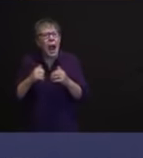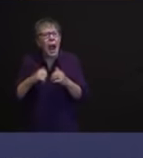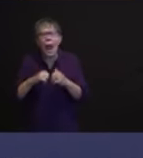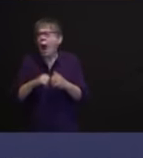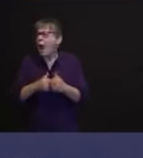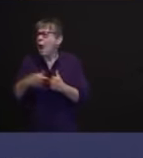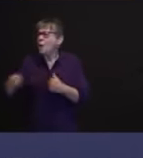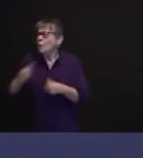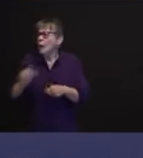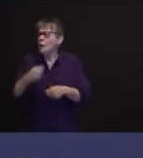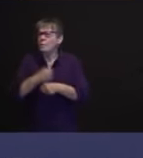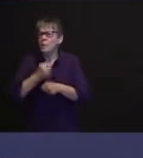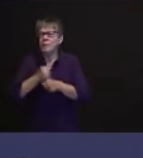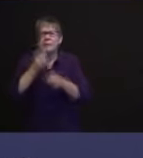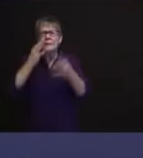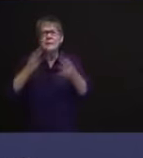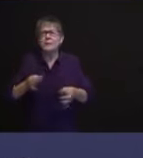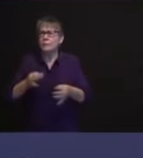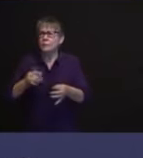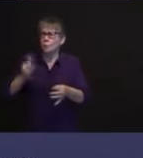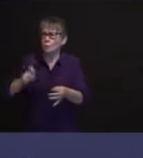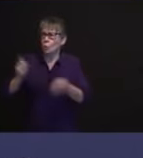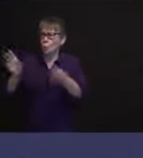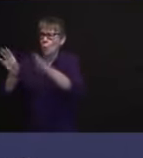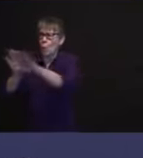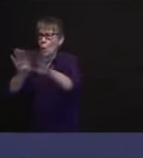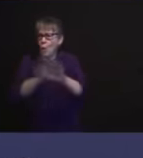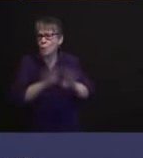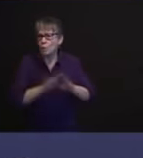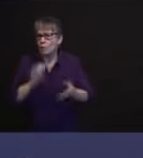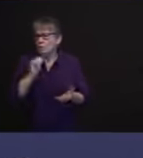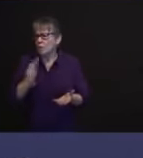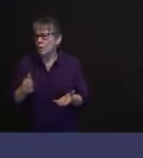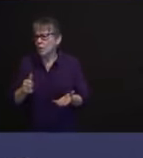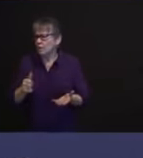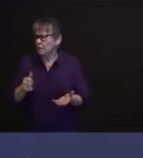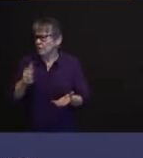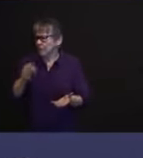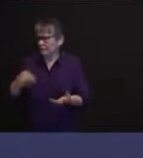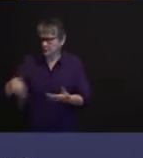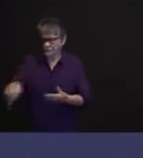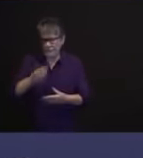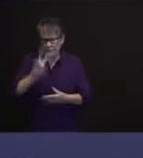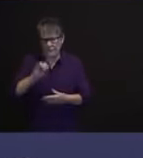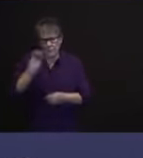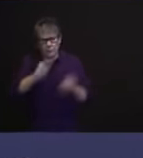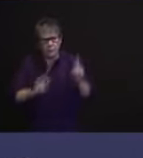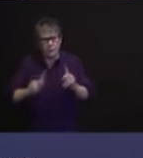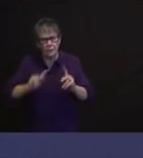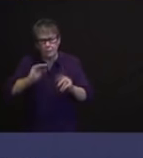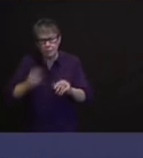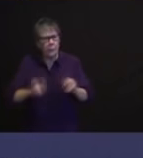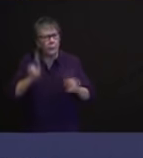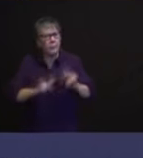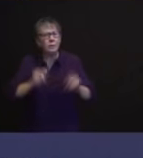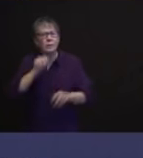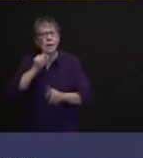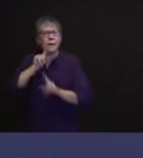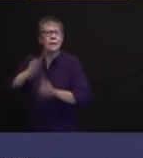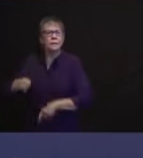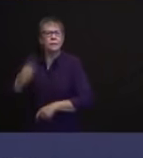if 70% of the people that you're contacting are not providing any information? And how much of that do you think